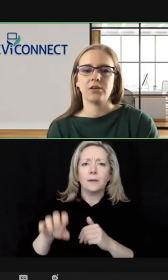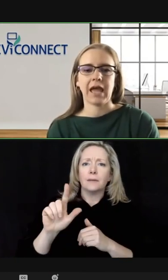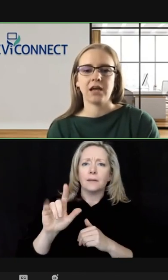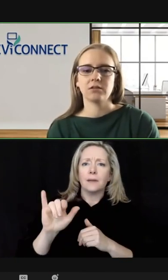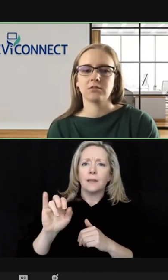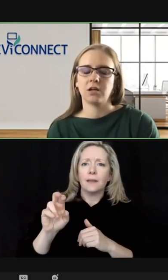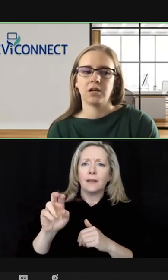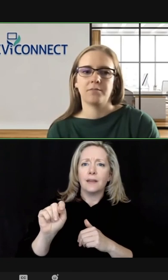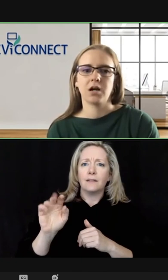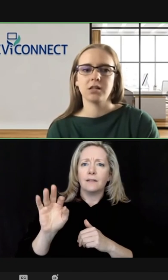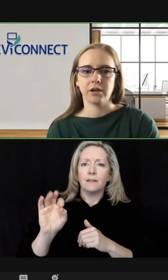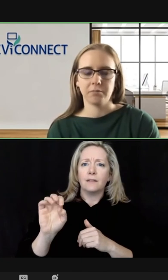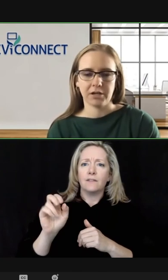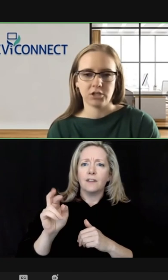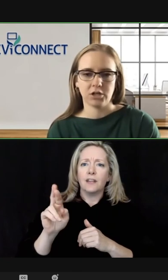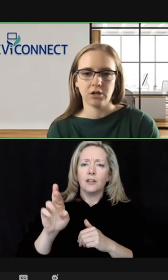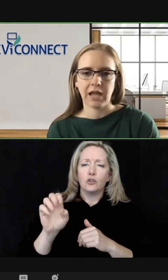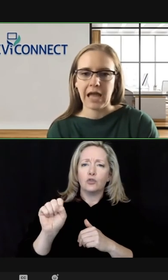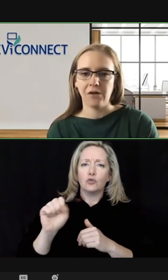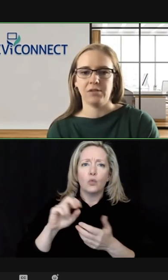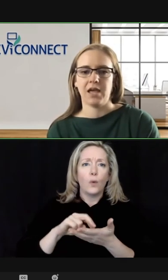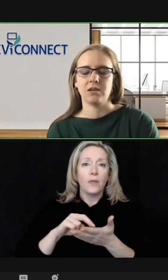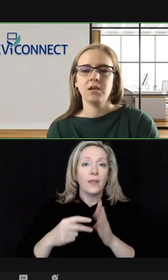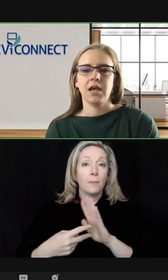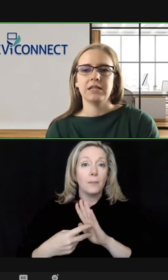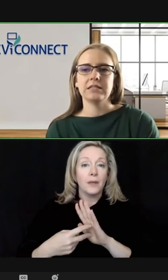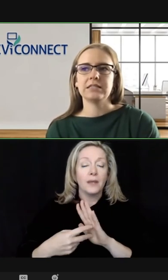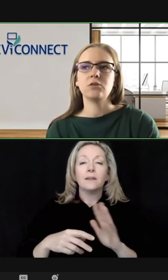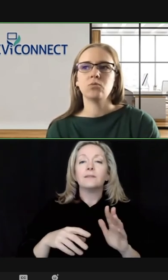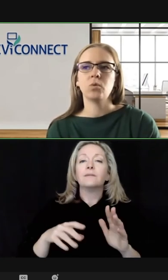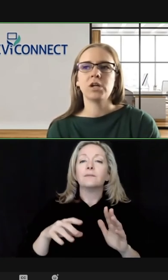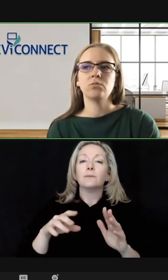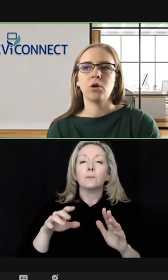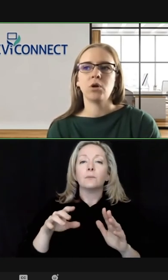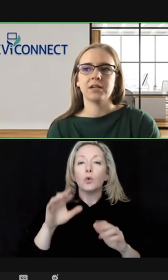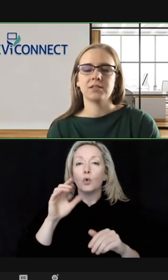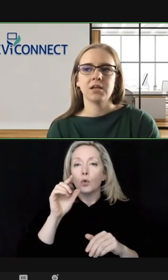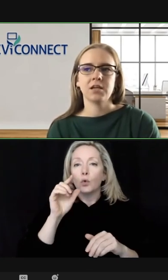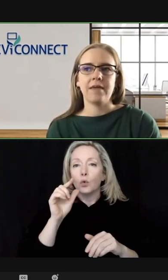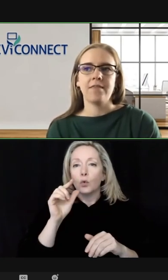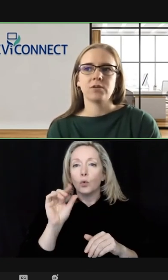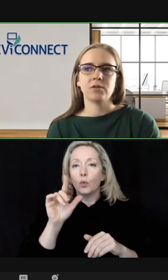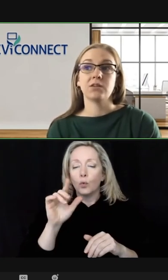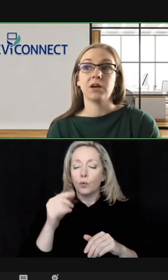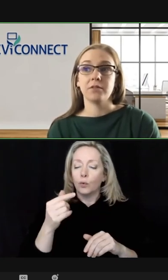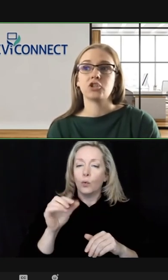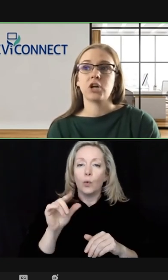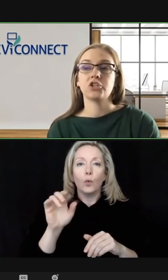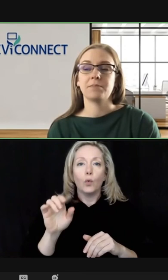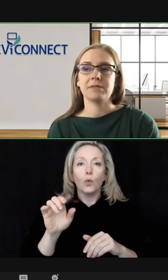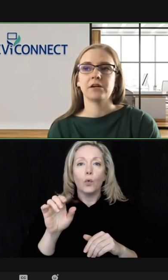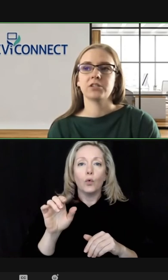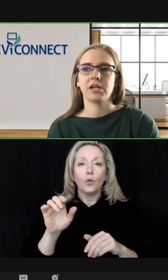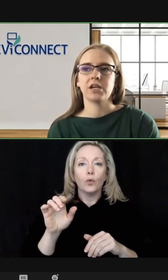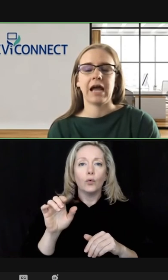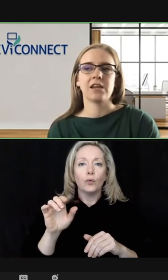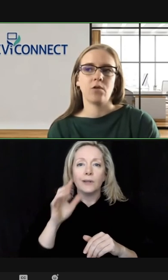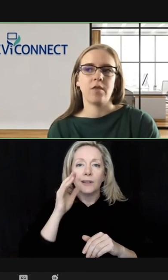say, cat coloring picture, cat outline, and see, what do you notice? And then you can say, okay, well, the triangle